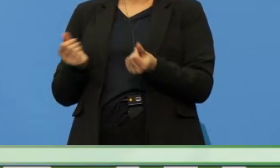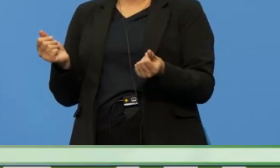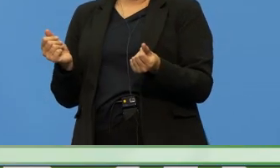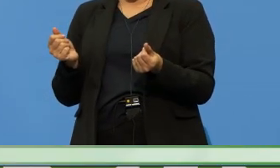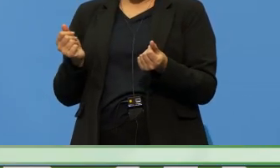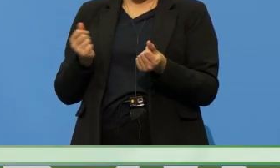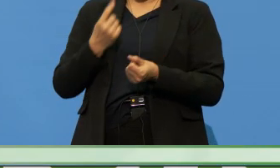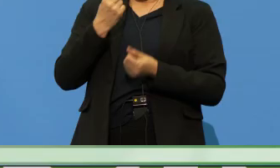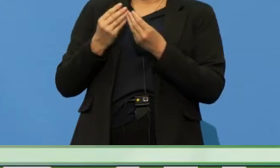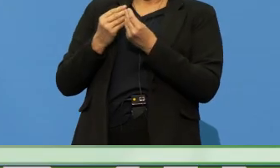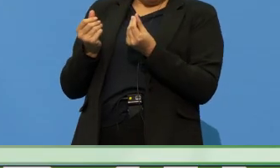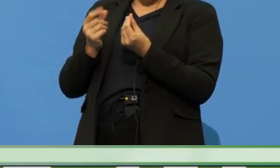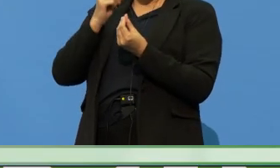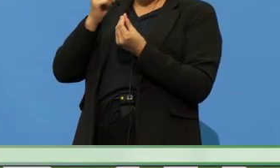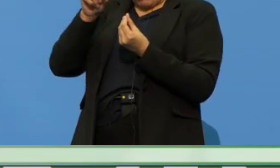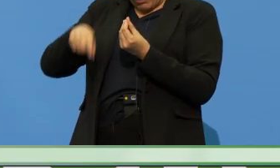of solutions.